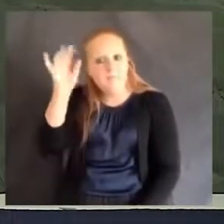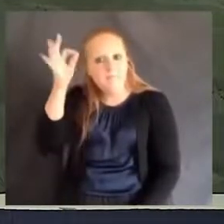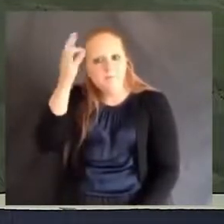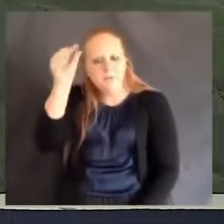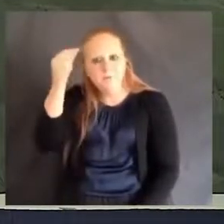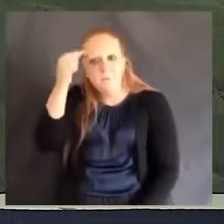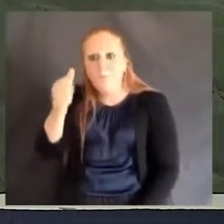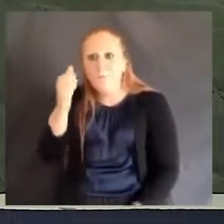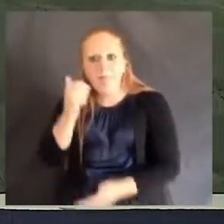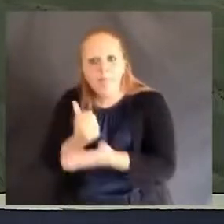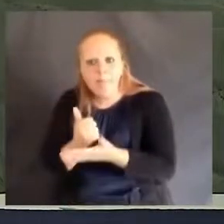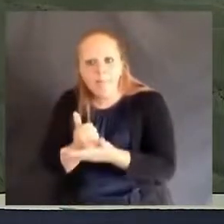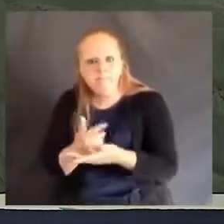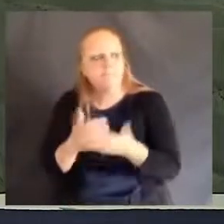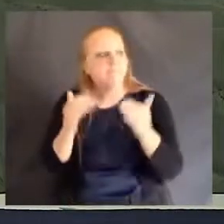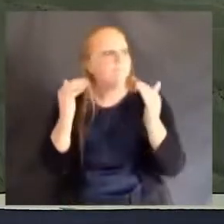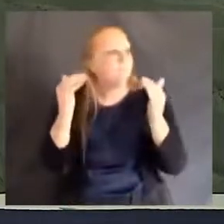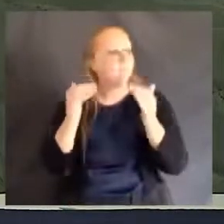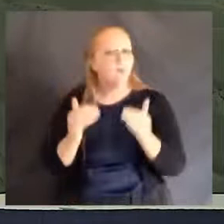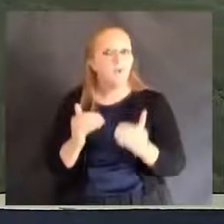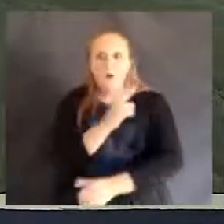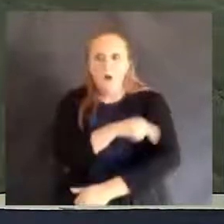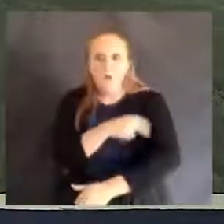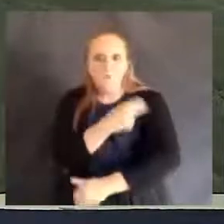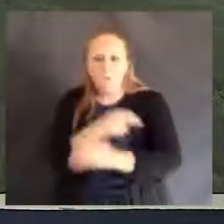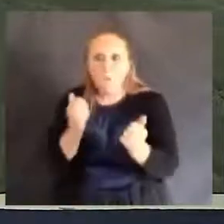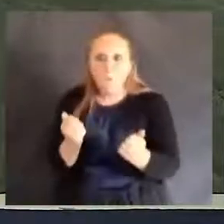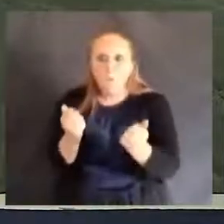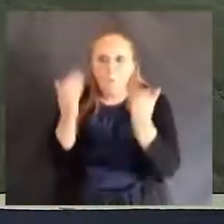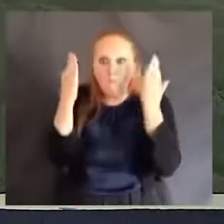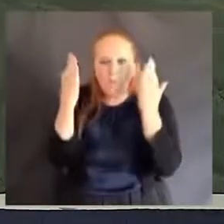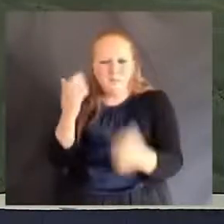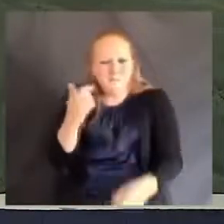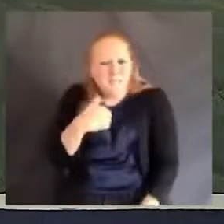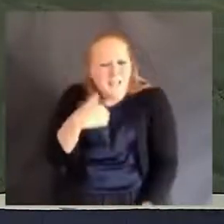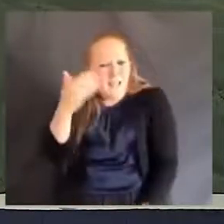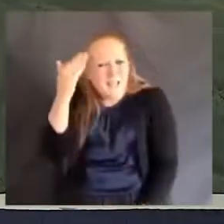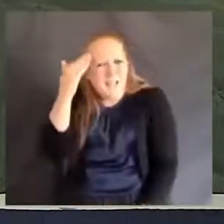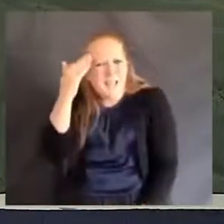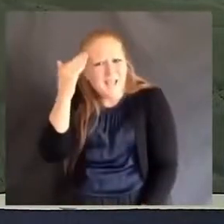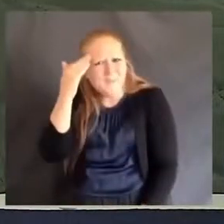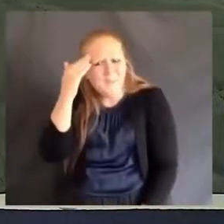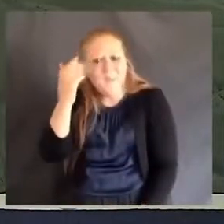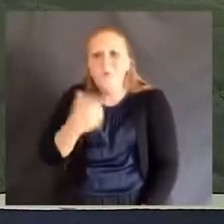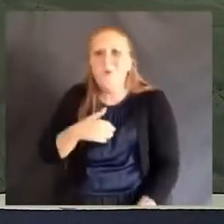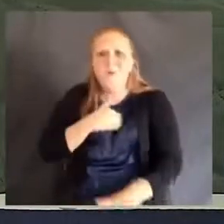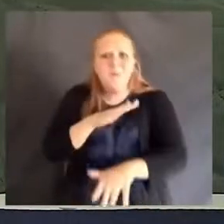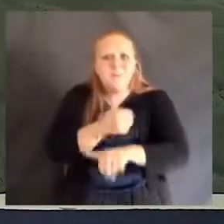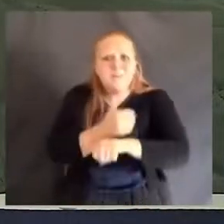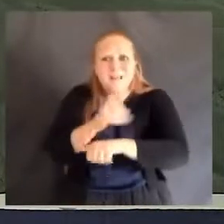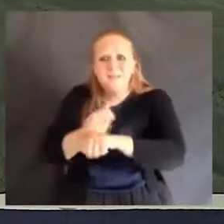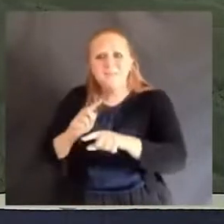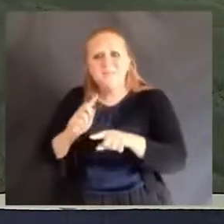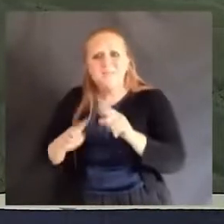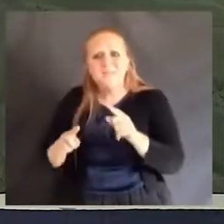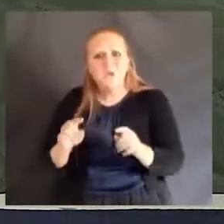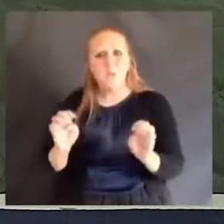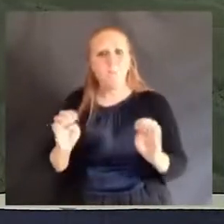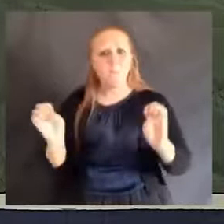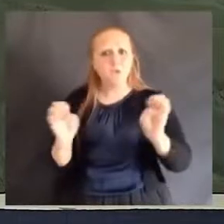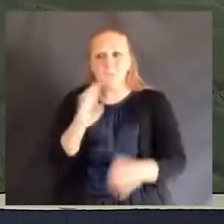know. We went through this 4 months ago, create Javits, create these other campuses for emergency hospital